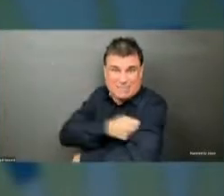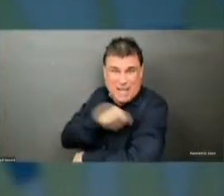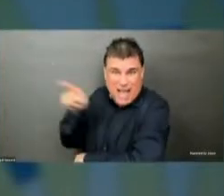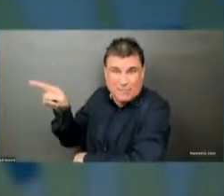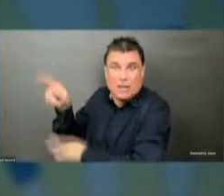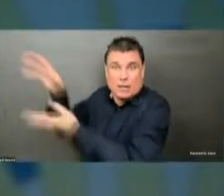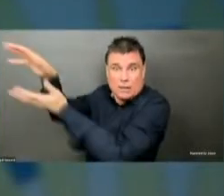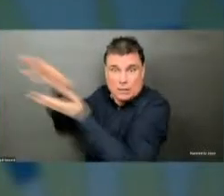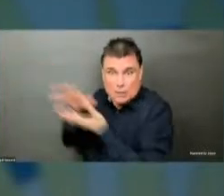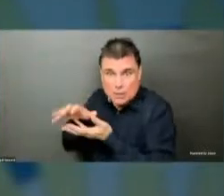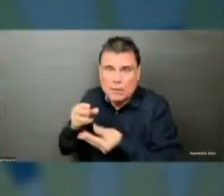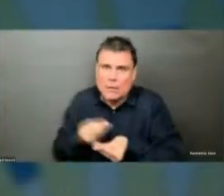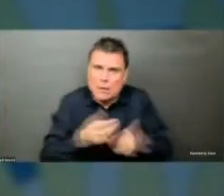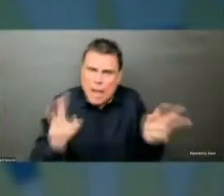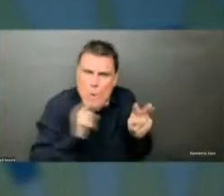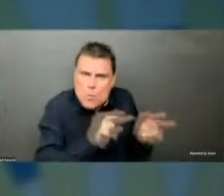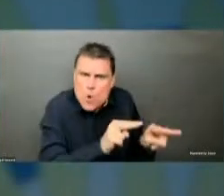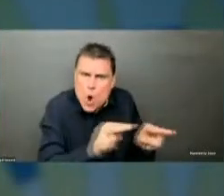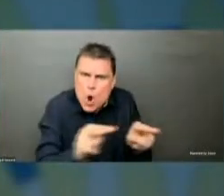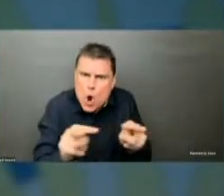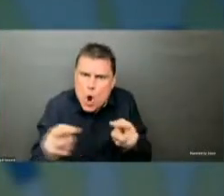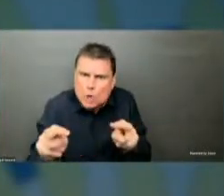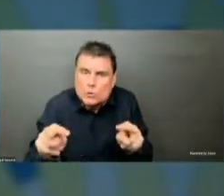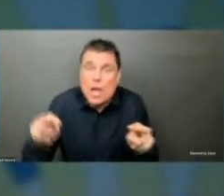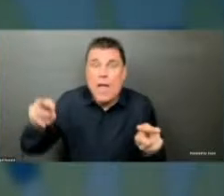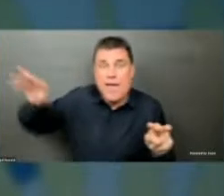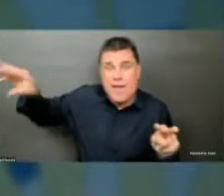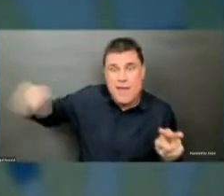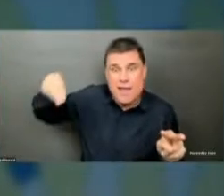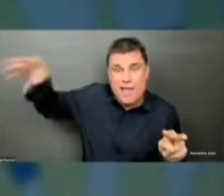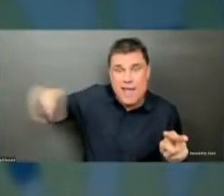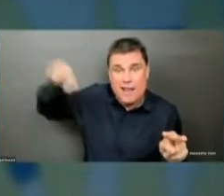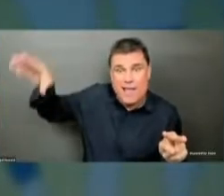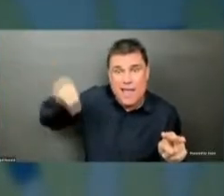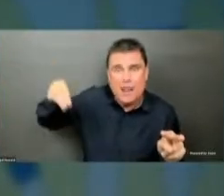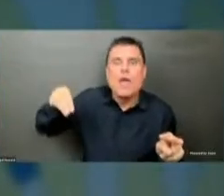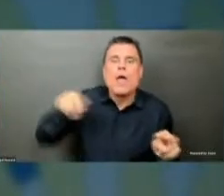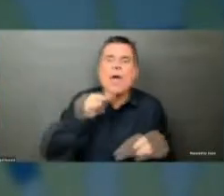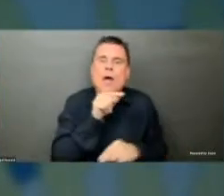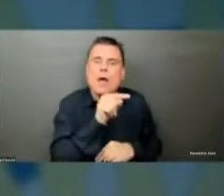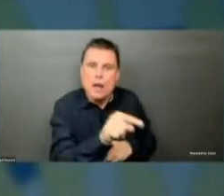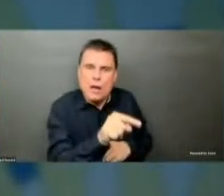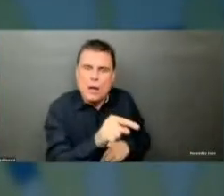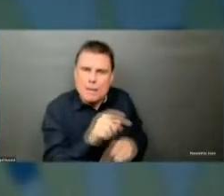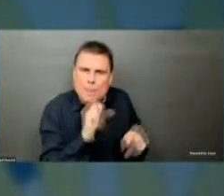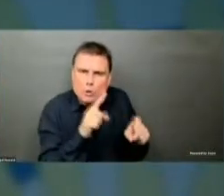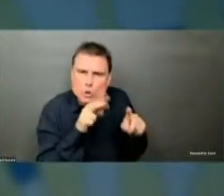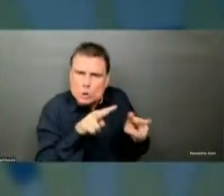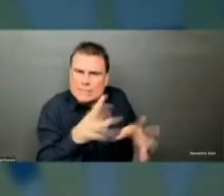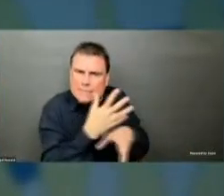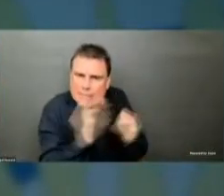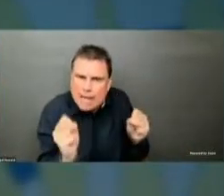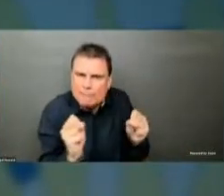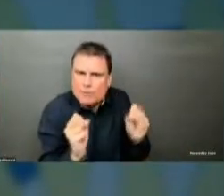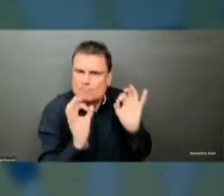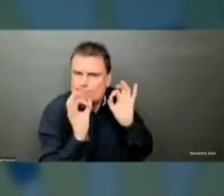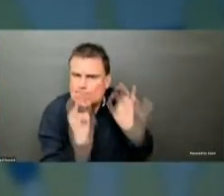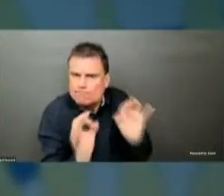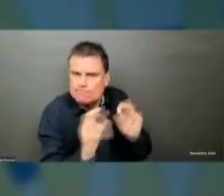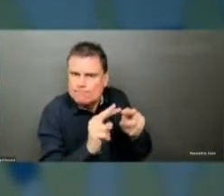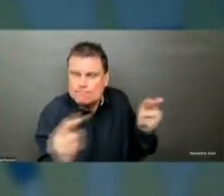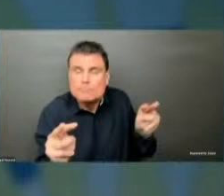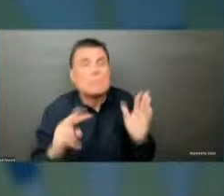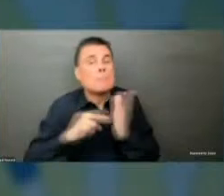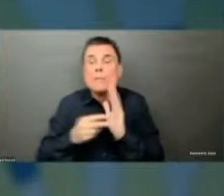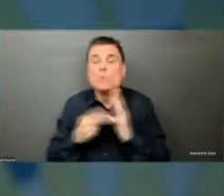safety signals. And safety signals are signals that come up when large amounts of vaccine are used in large